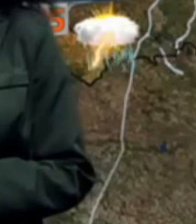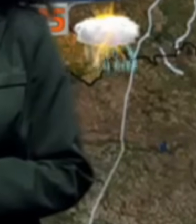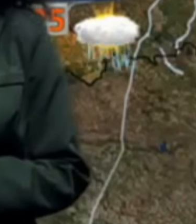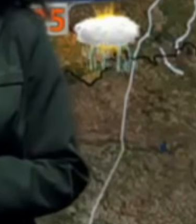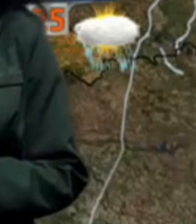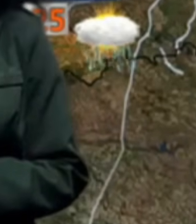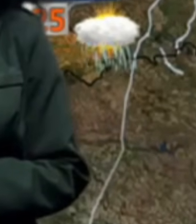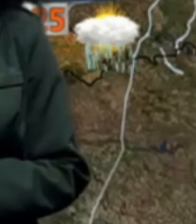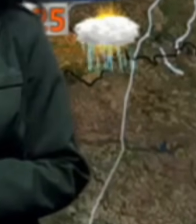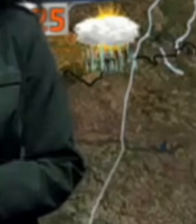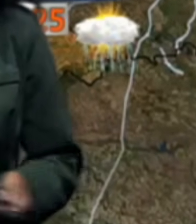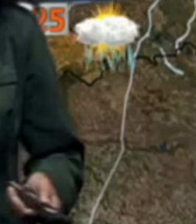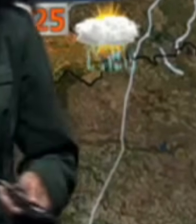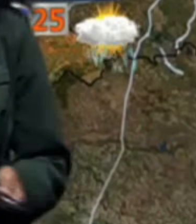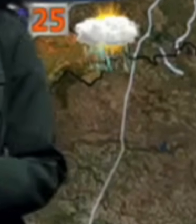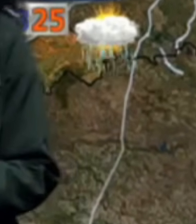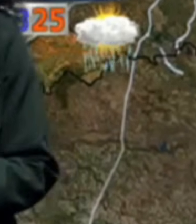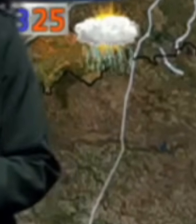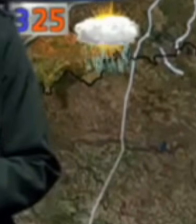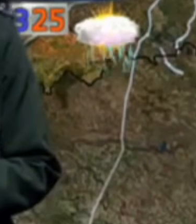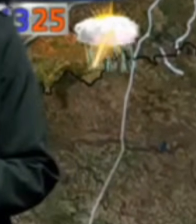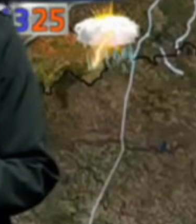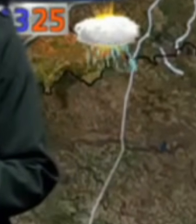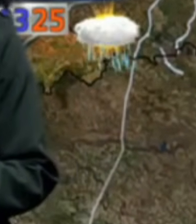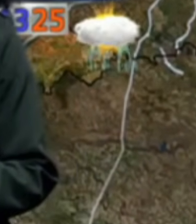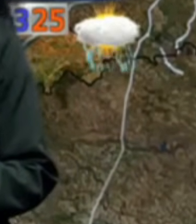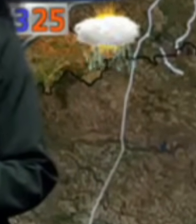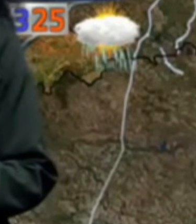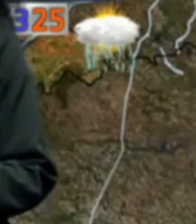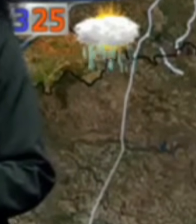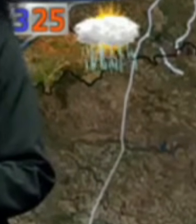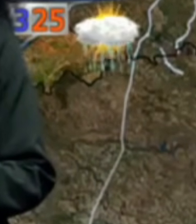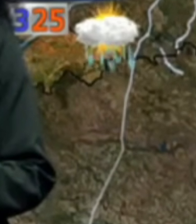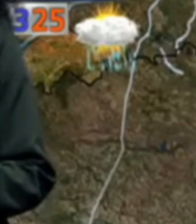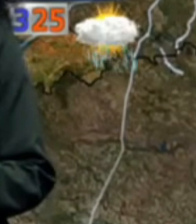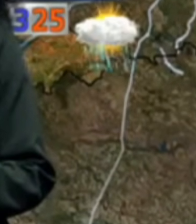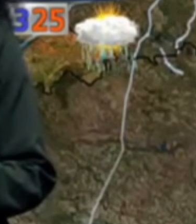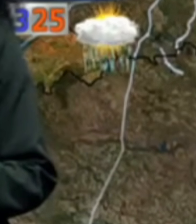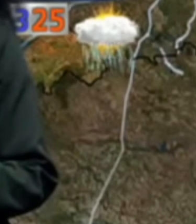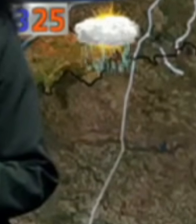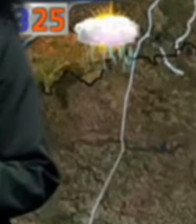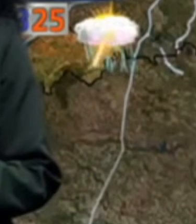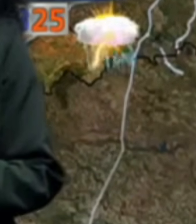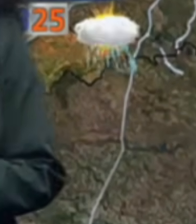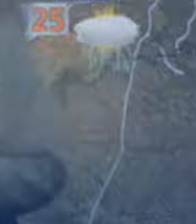26 mo gaetse maemo a bosa felela fano a re kopane gape mo nakong e tlang.